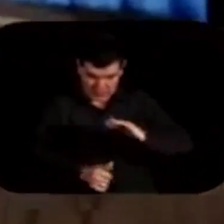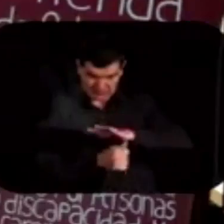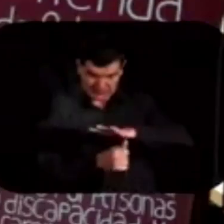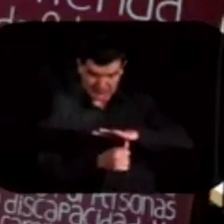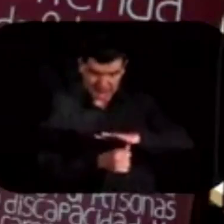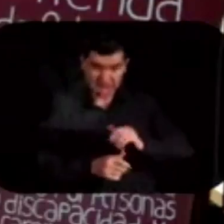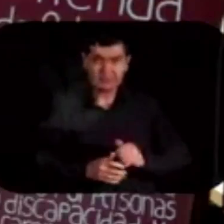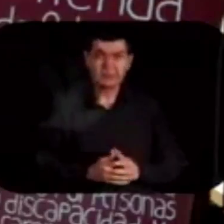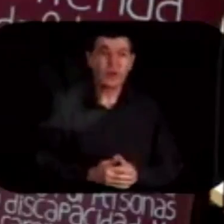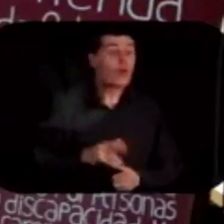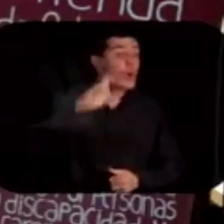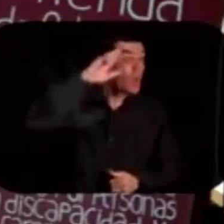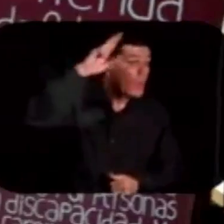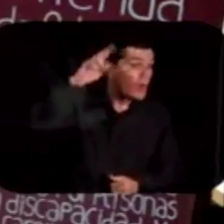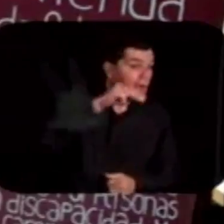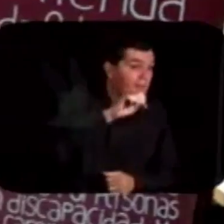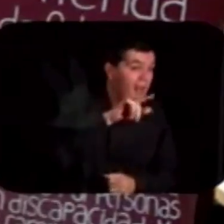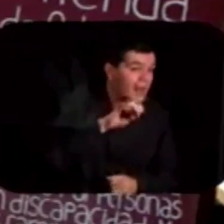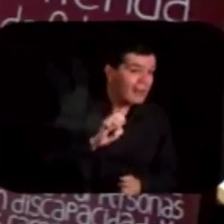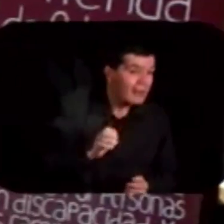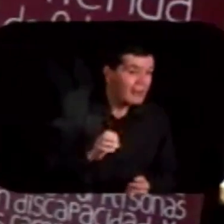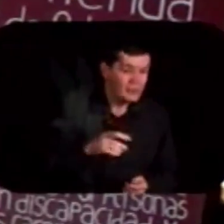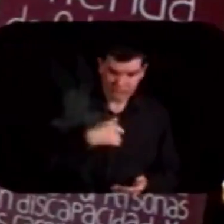Spread them out here?